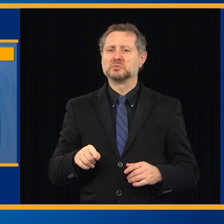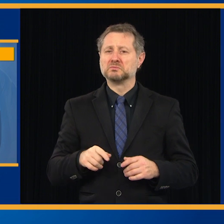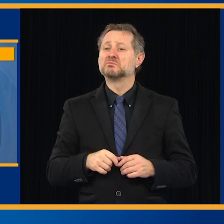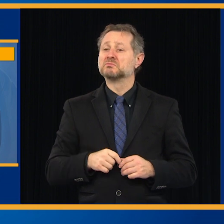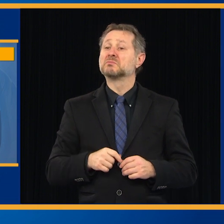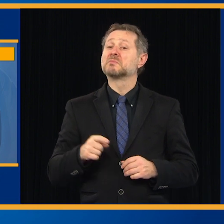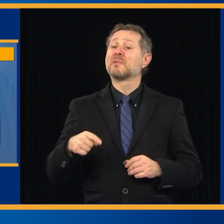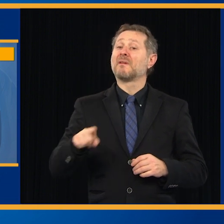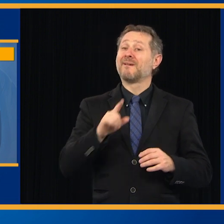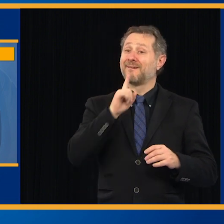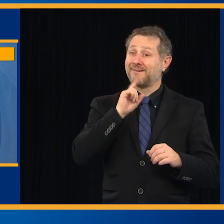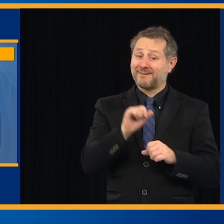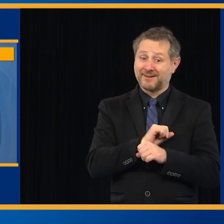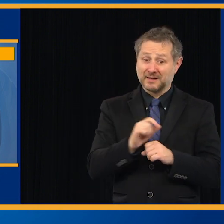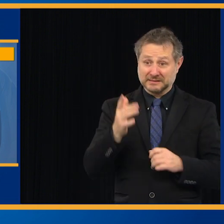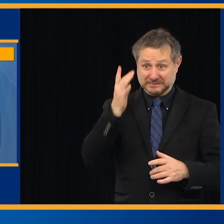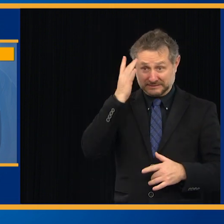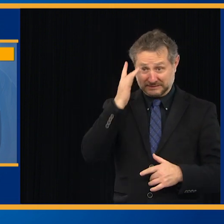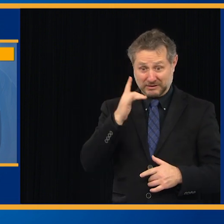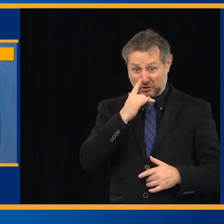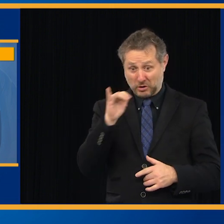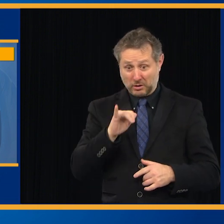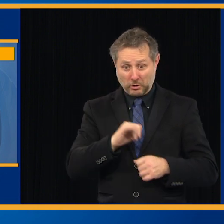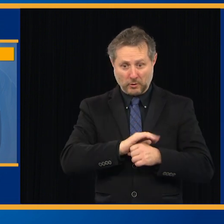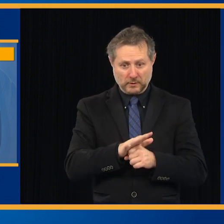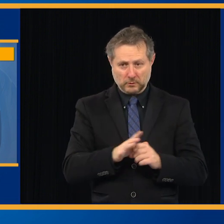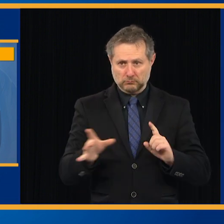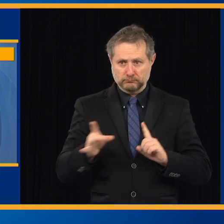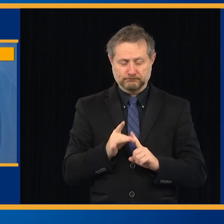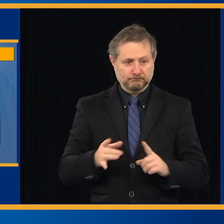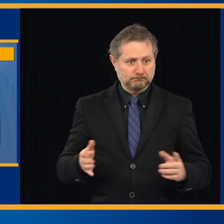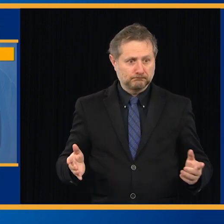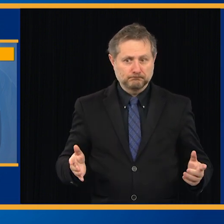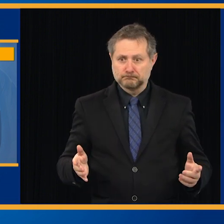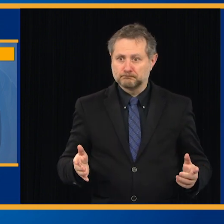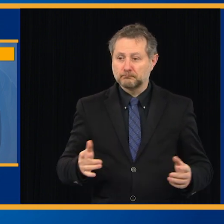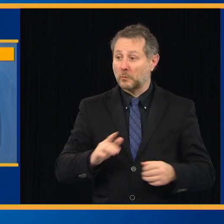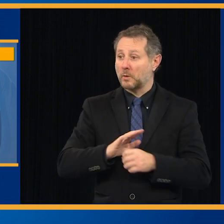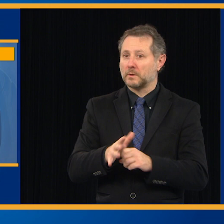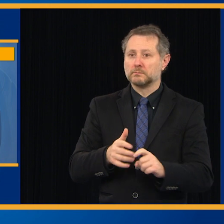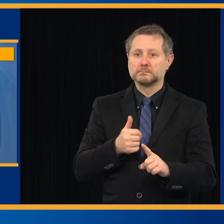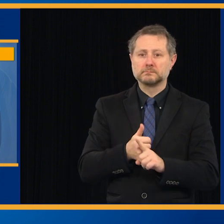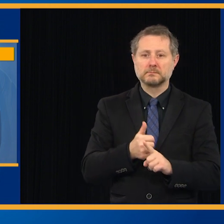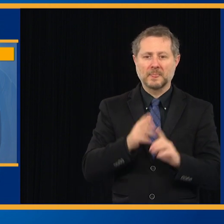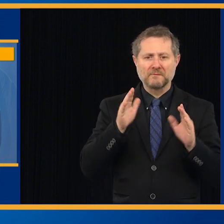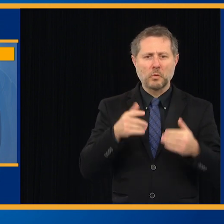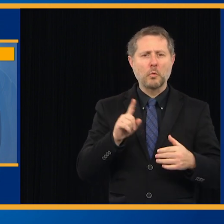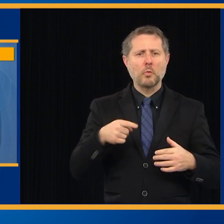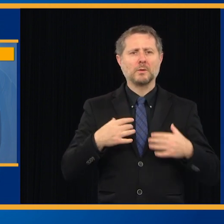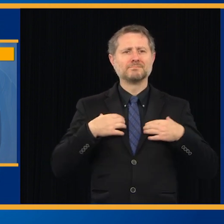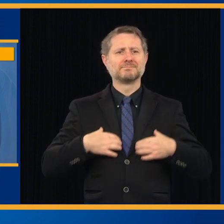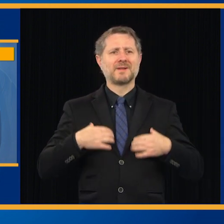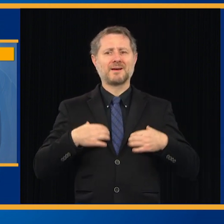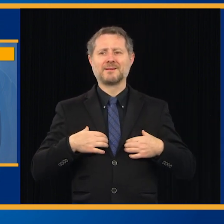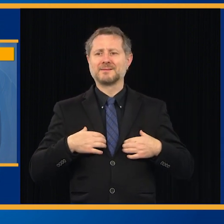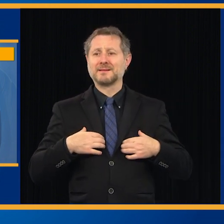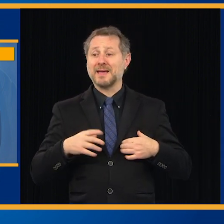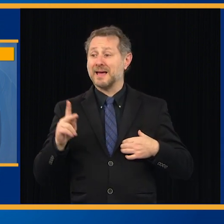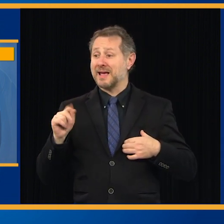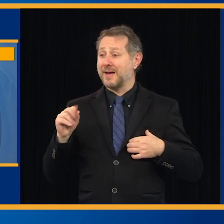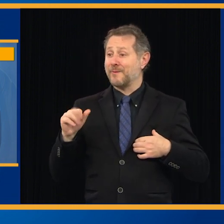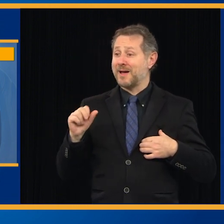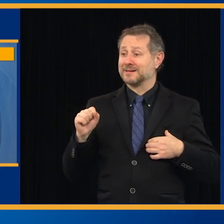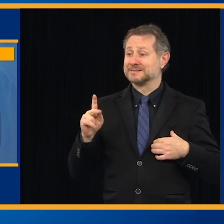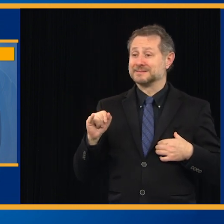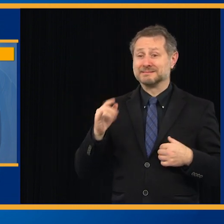normal COVID case. COVID cases tend to be respiratory. This presents as an inflammation